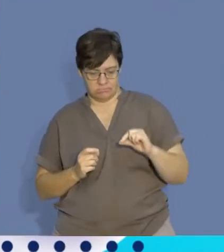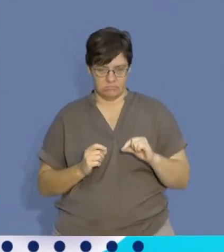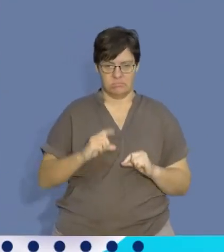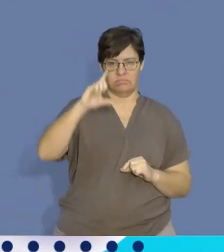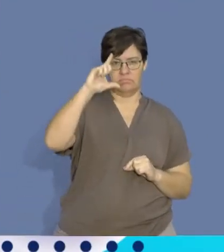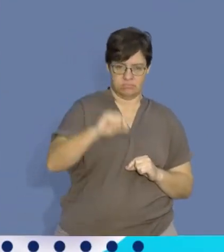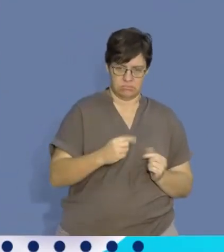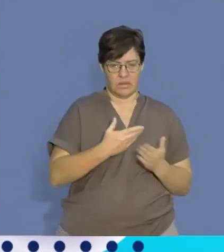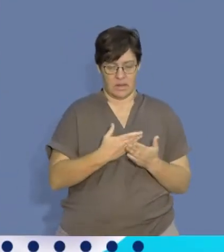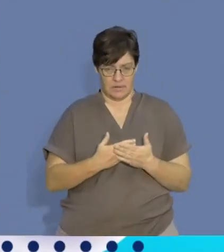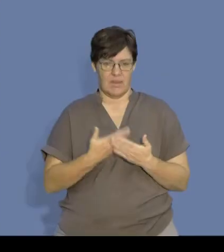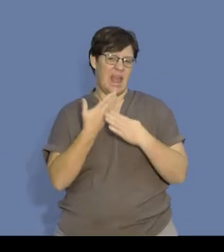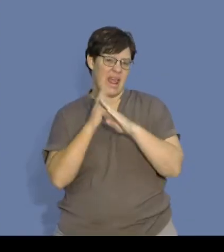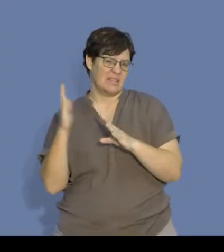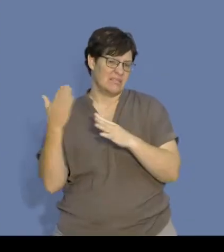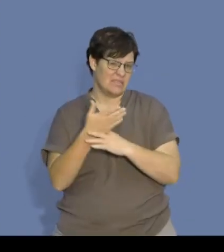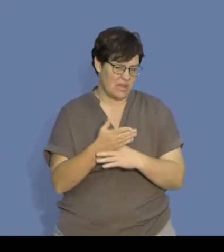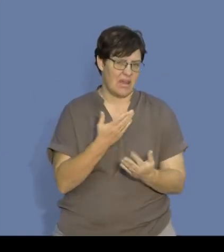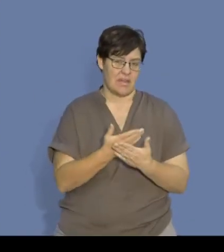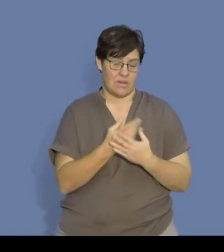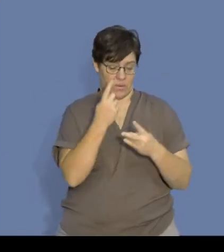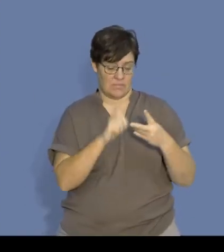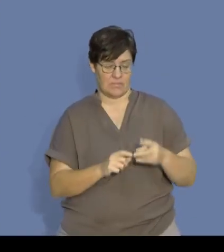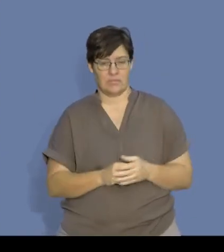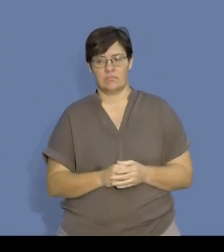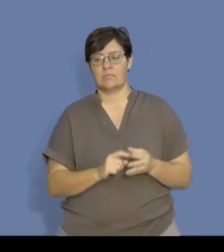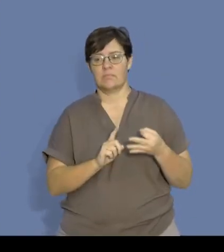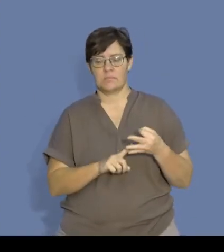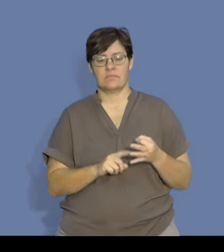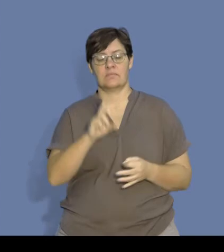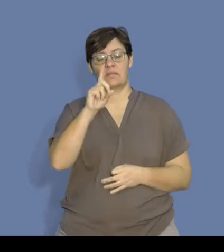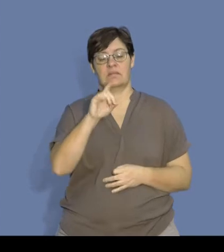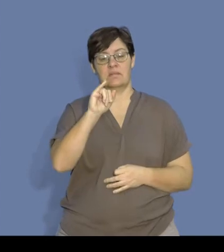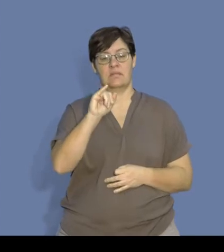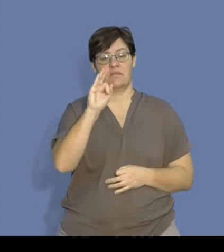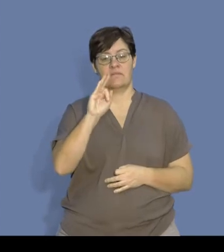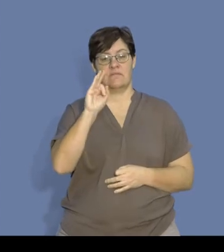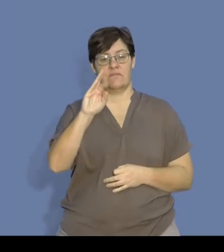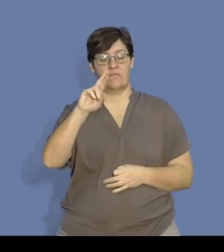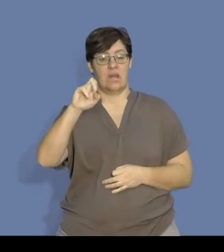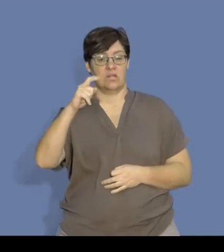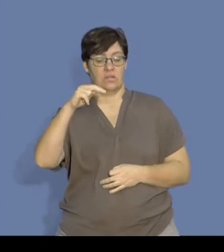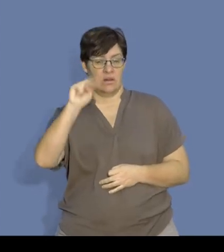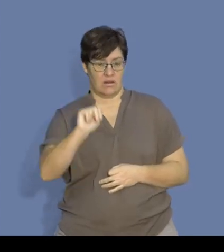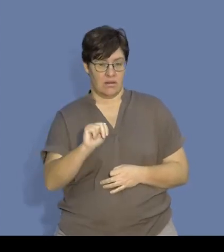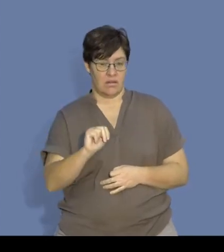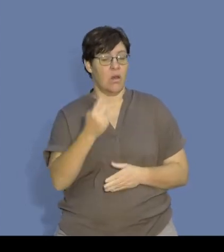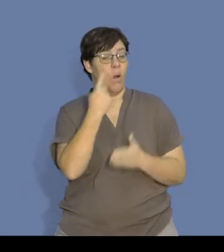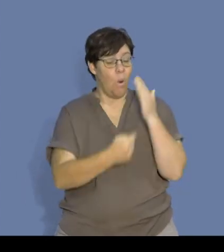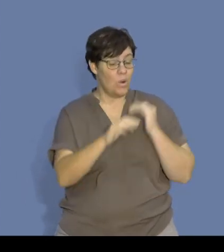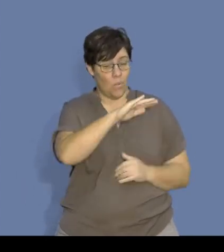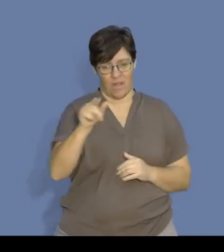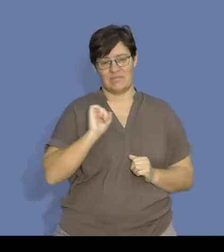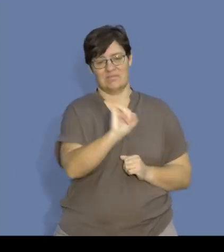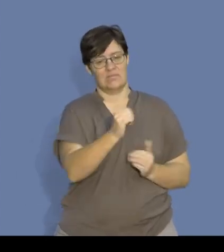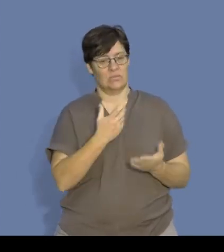interference. The next one is diffraction. Now that's something also that only waves can do. And